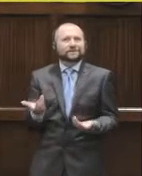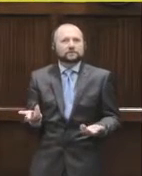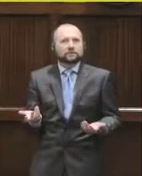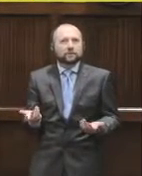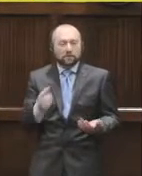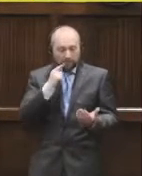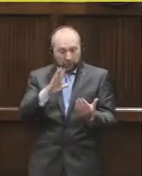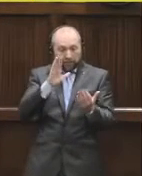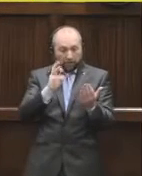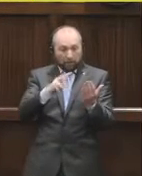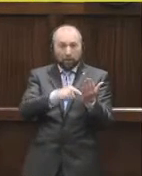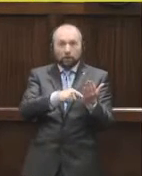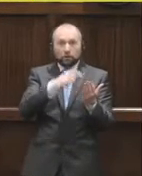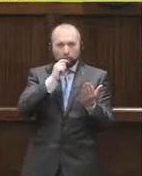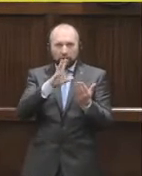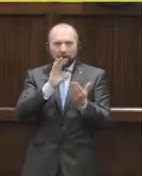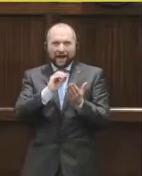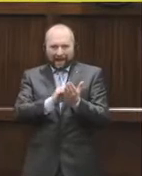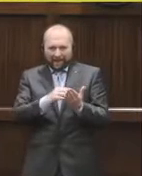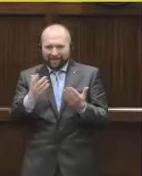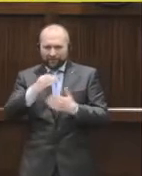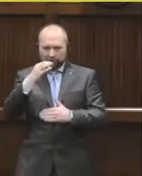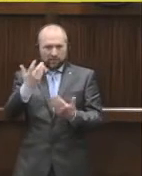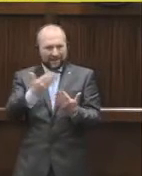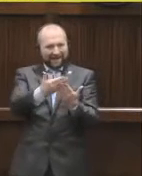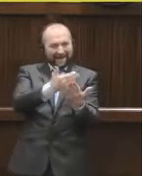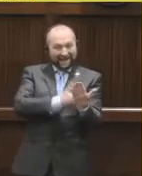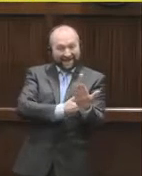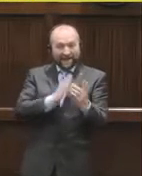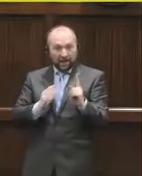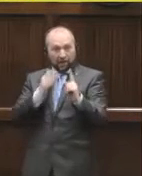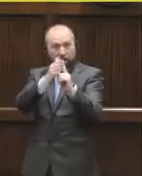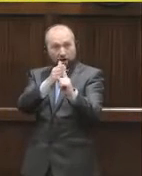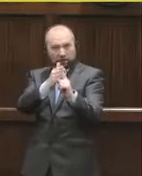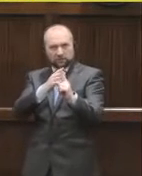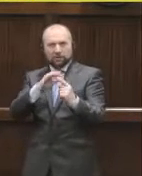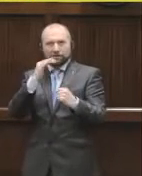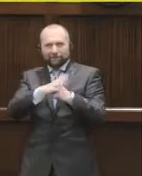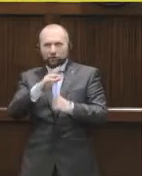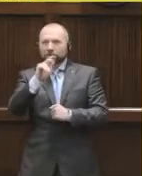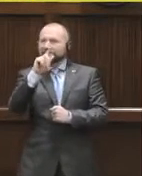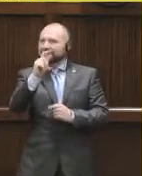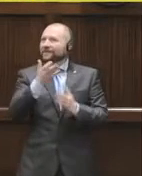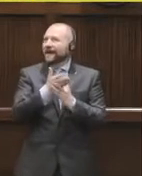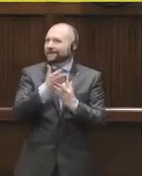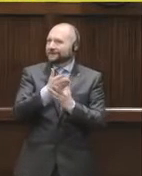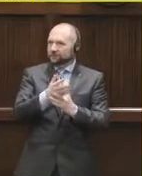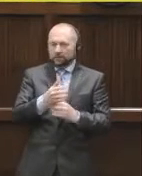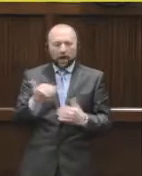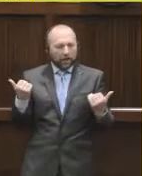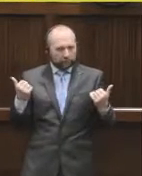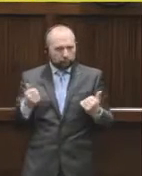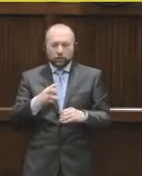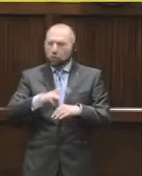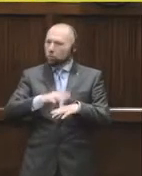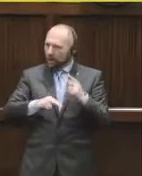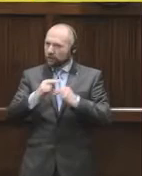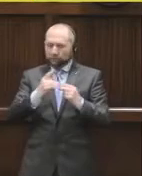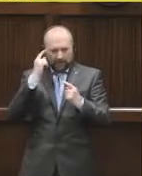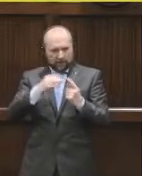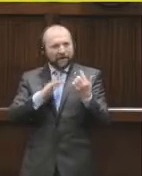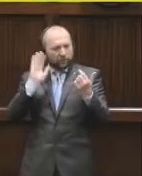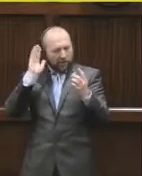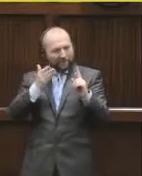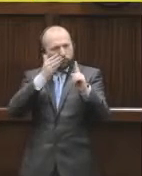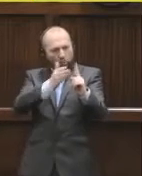statutory targets regarding the accessibility of TV programming, and this is very welcome. In my